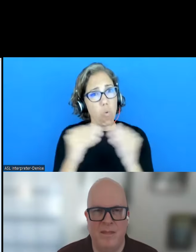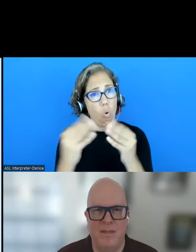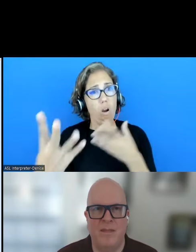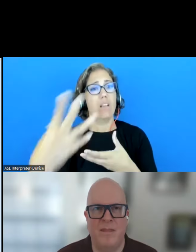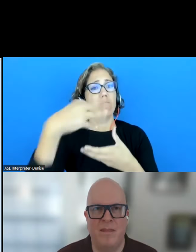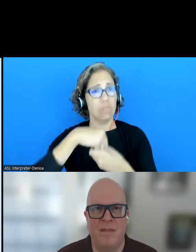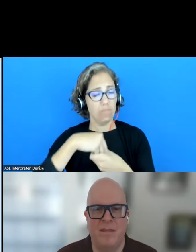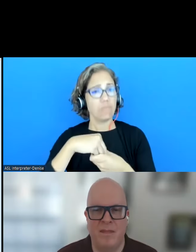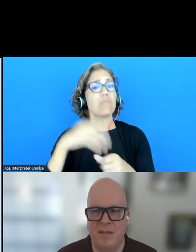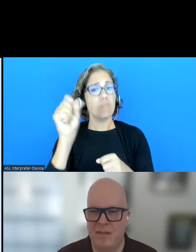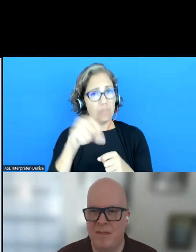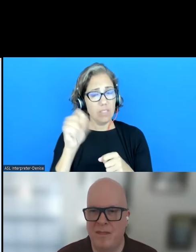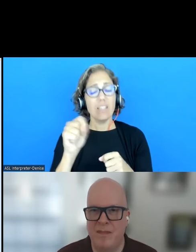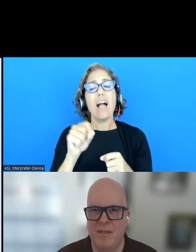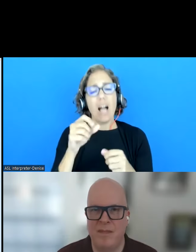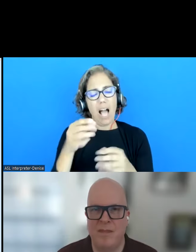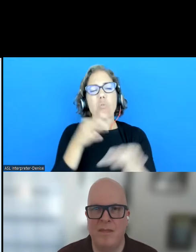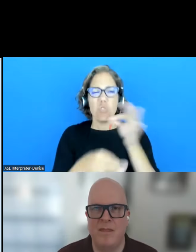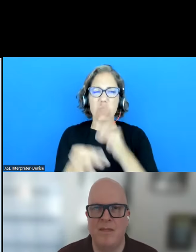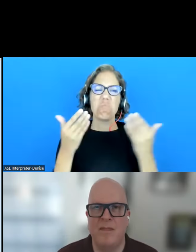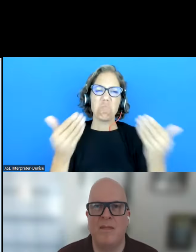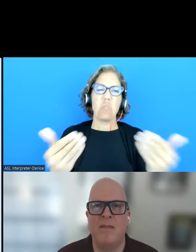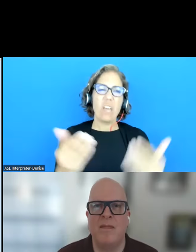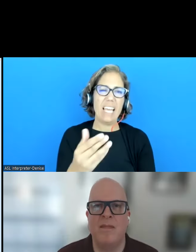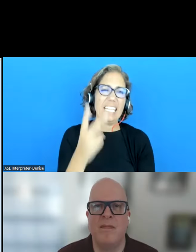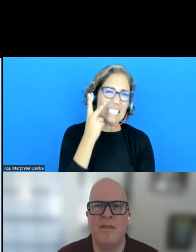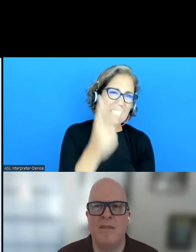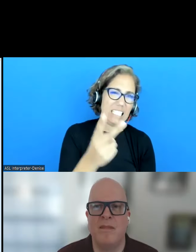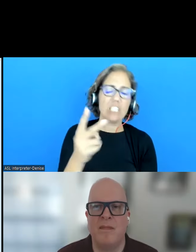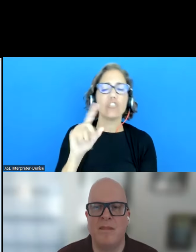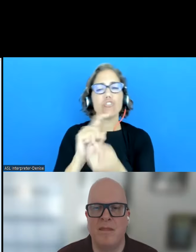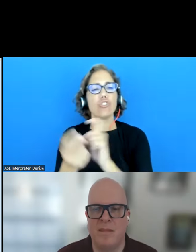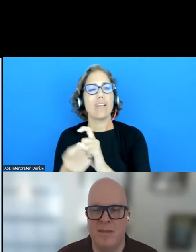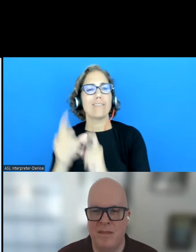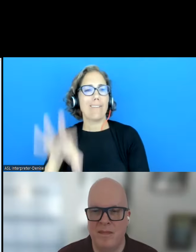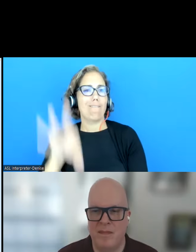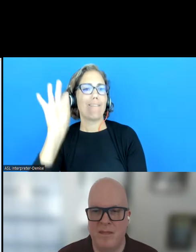would replace C with find, but it won't.